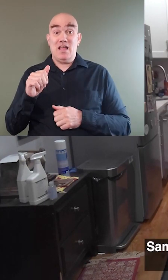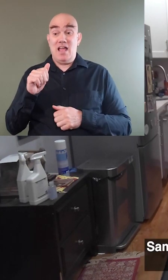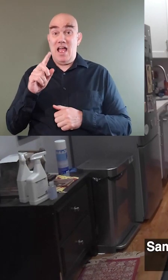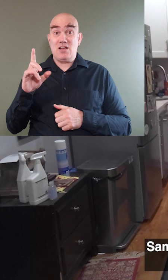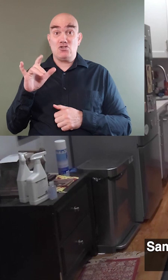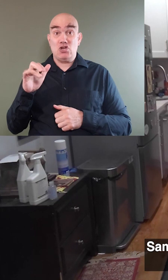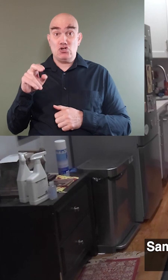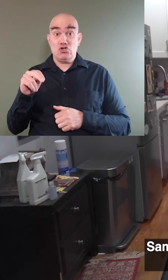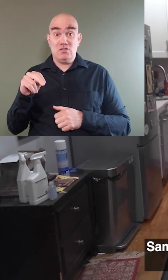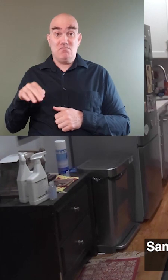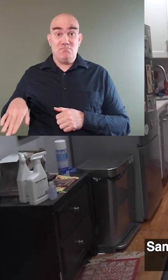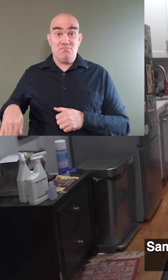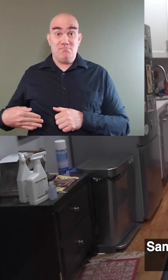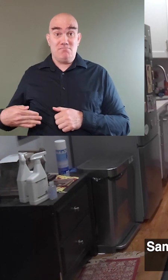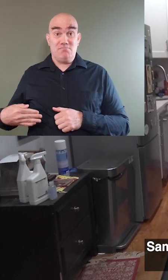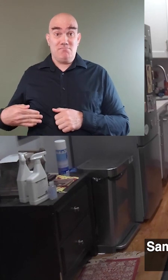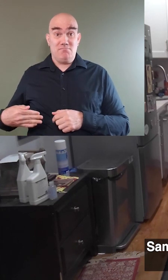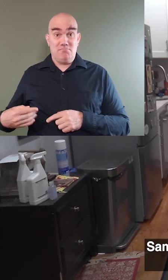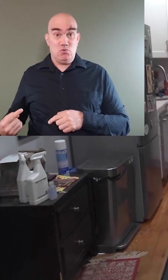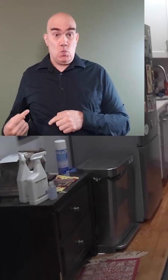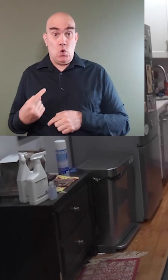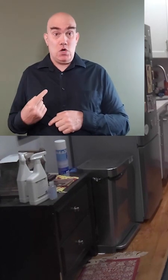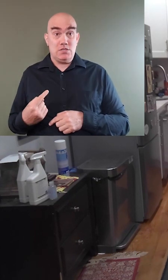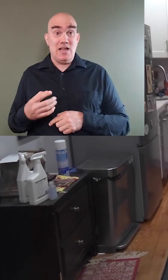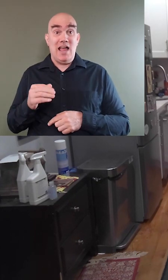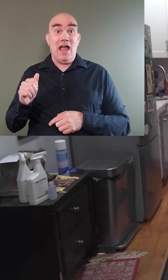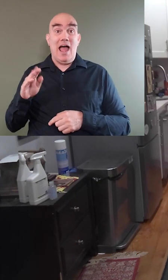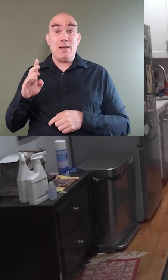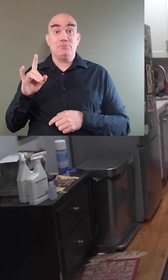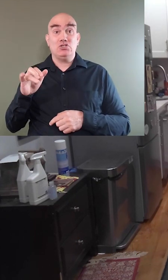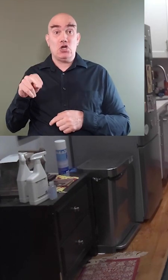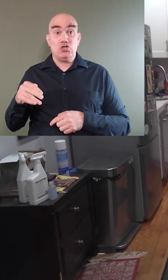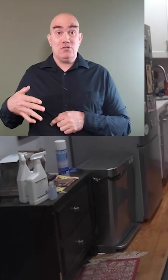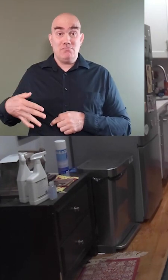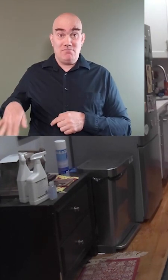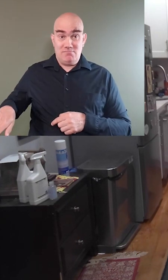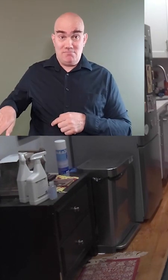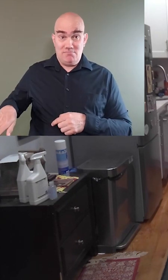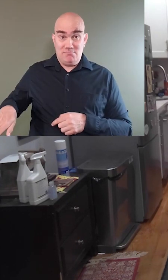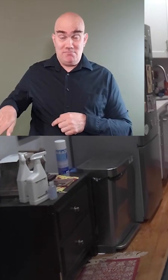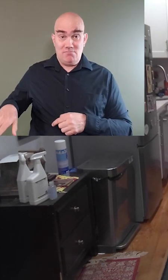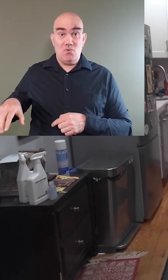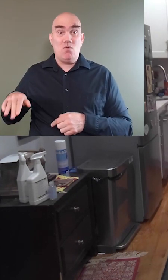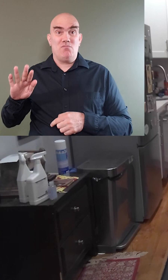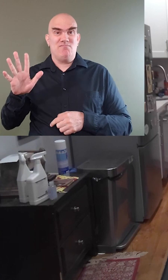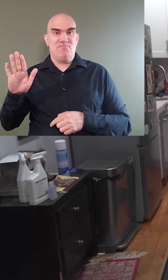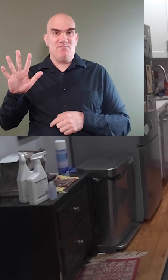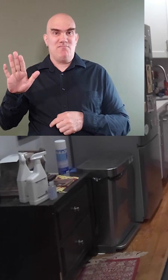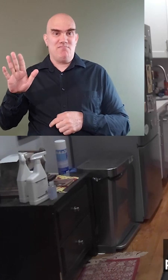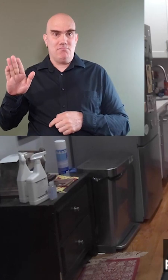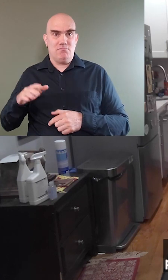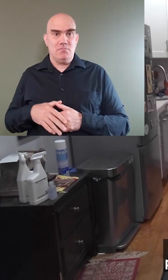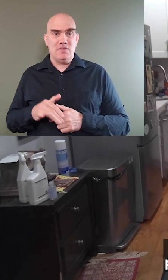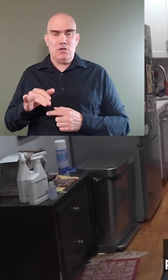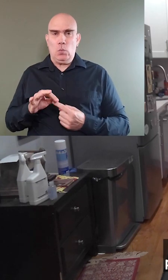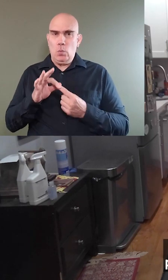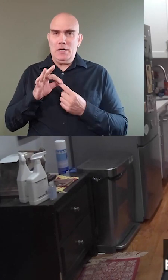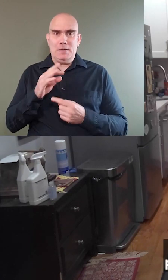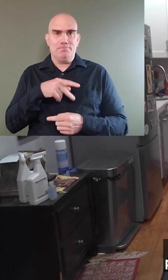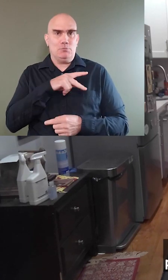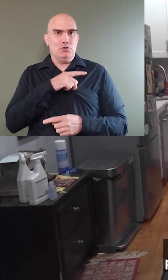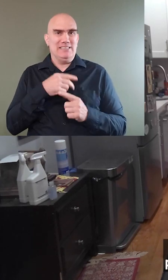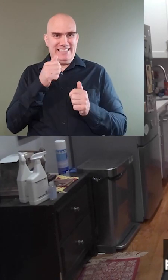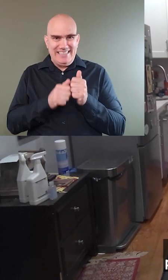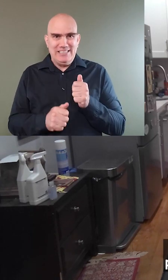the adduction in towards the middle and abduction out towards the sides. That